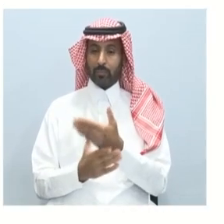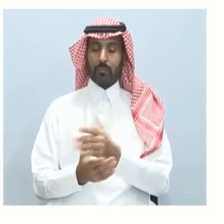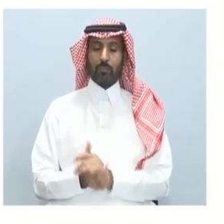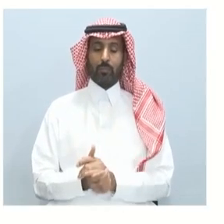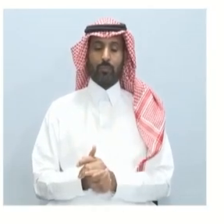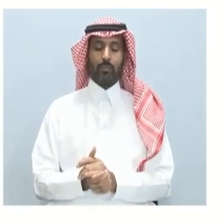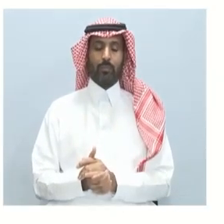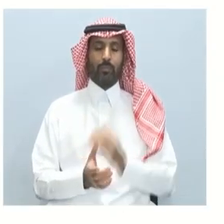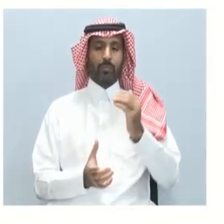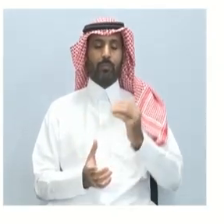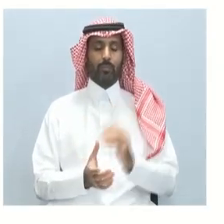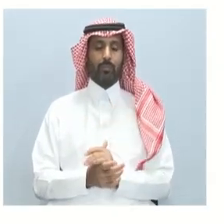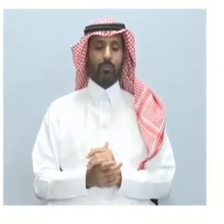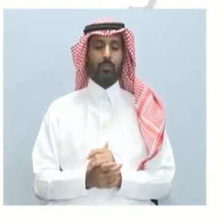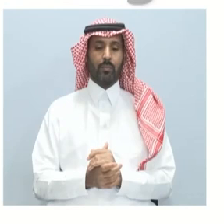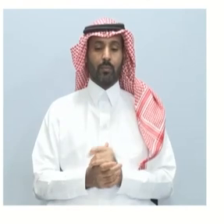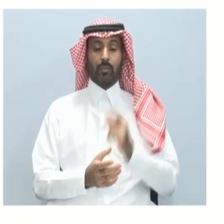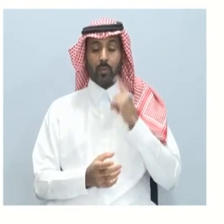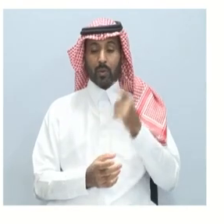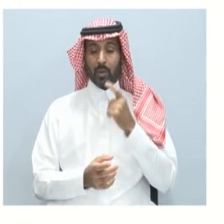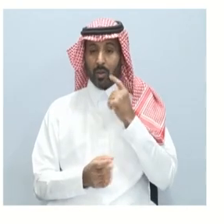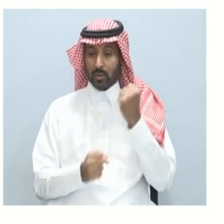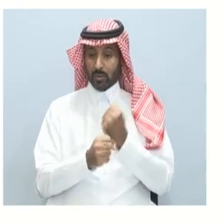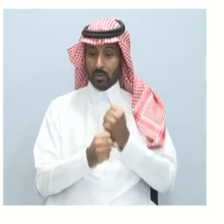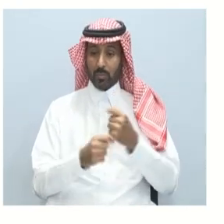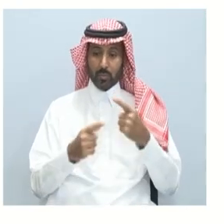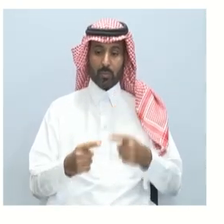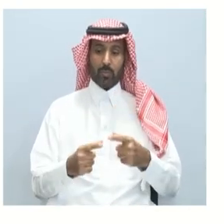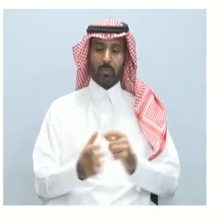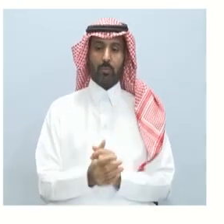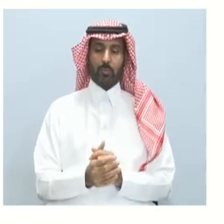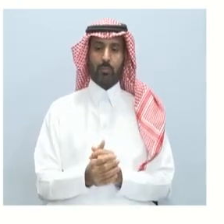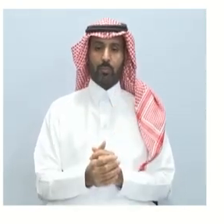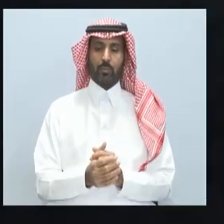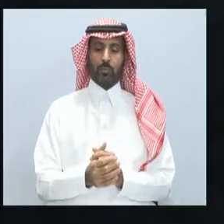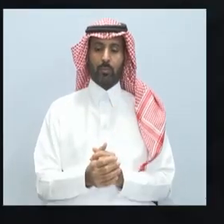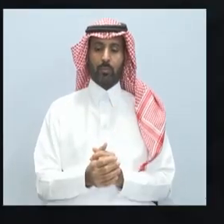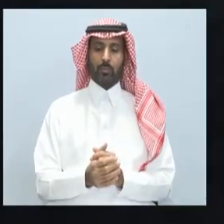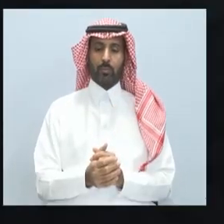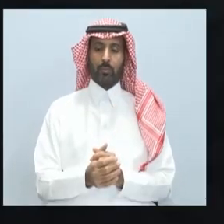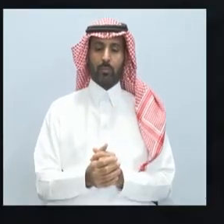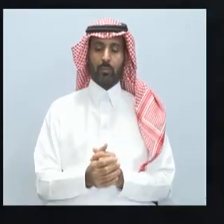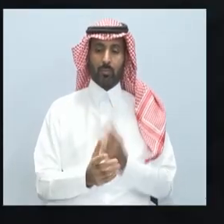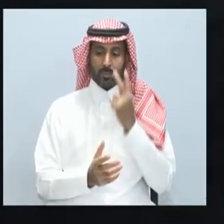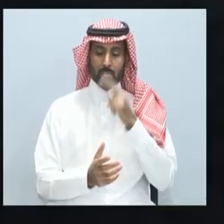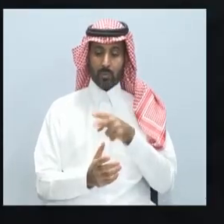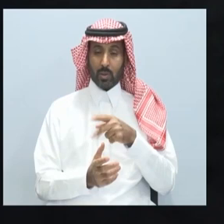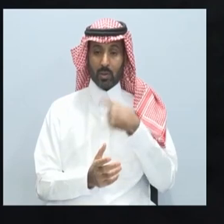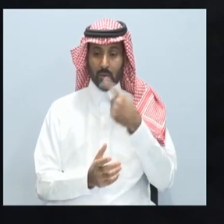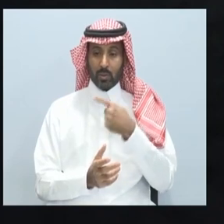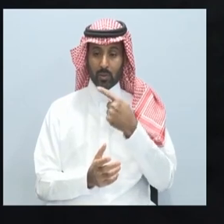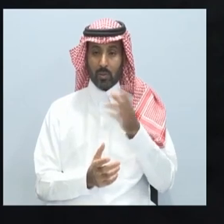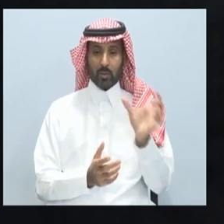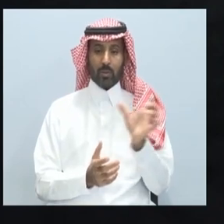here, also we are going to talk about teamwork, but we are going to just focus on the speaking part